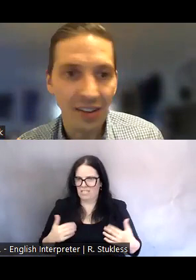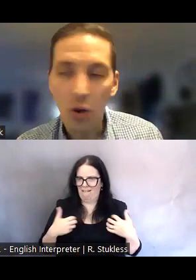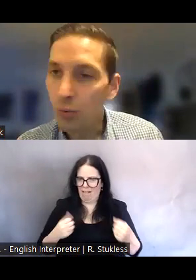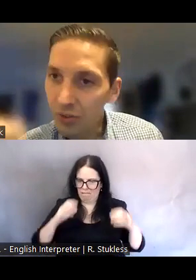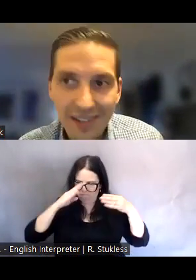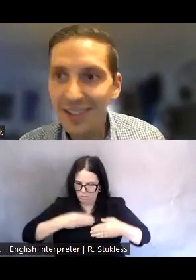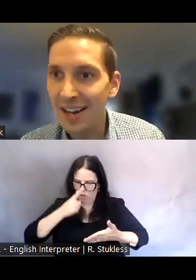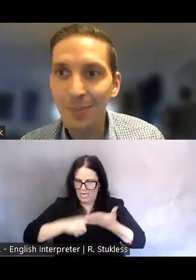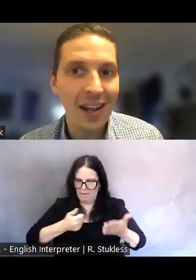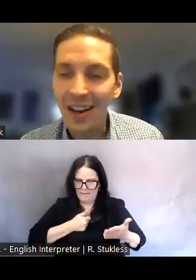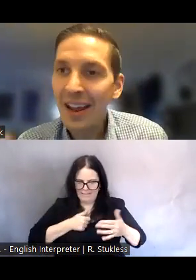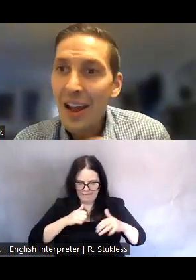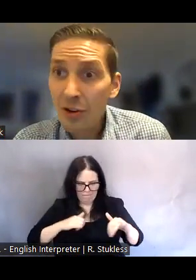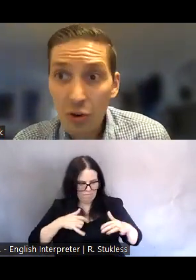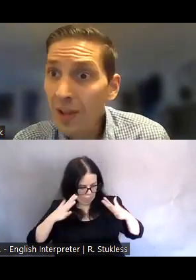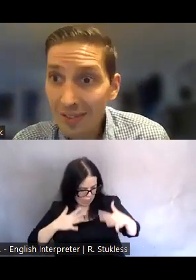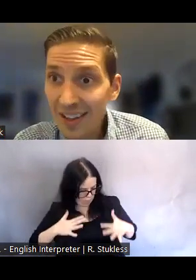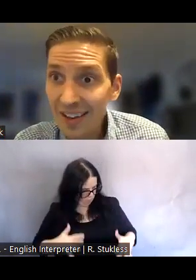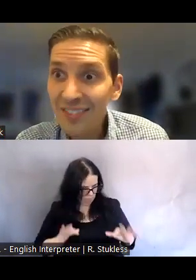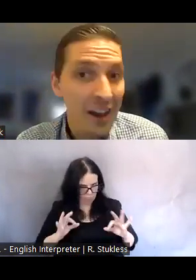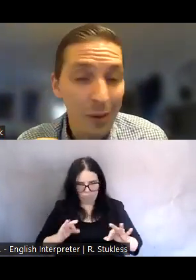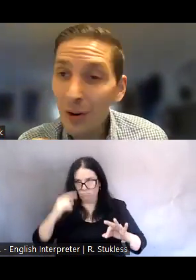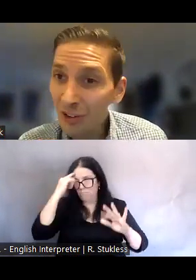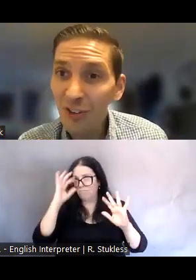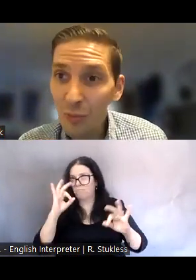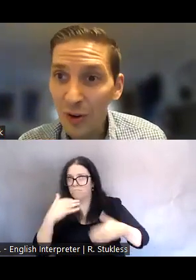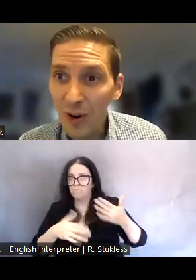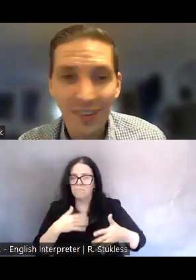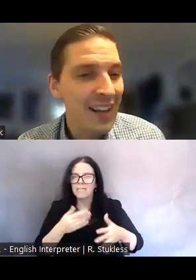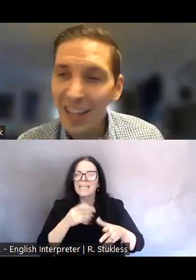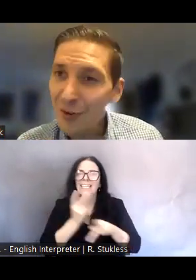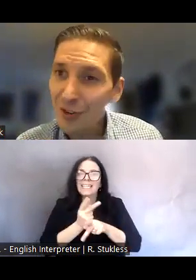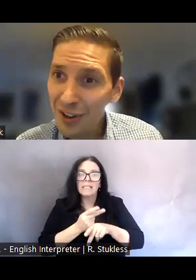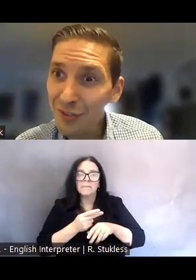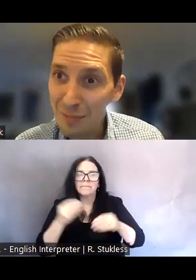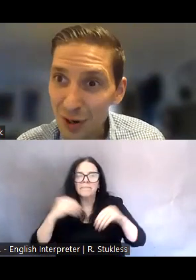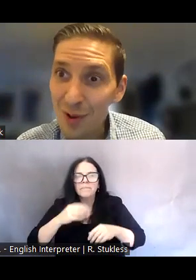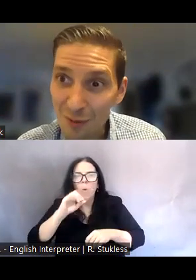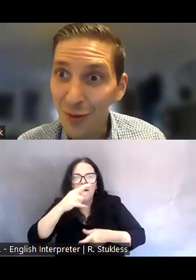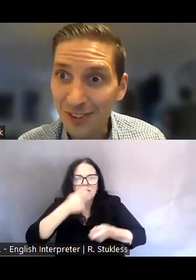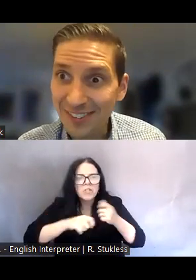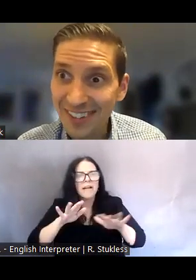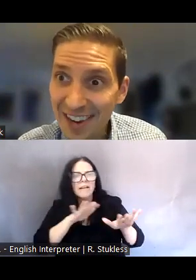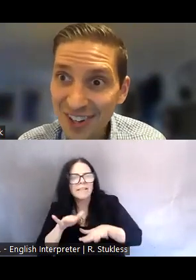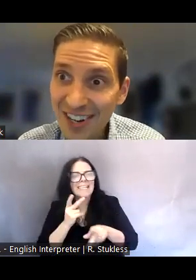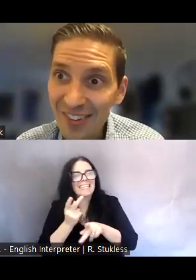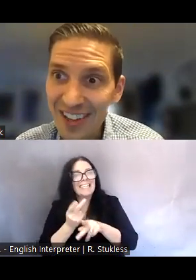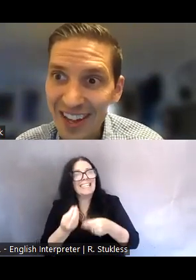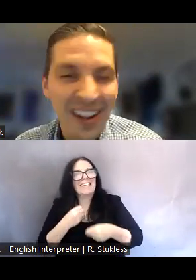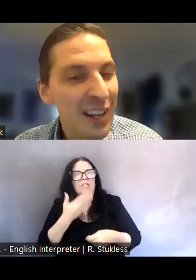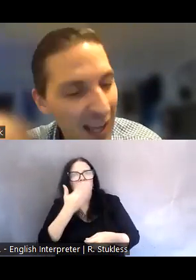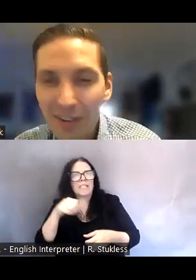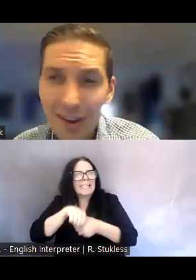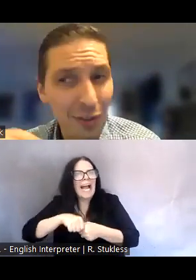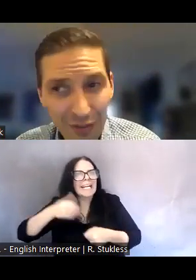checking in, routinely updating, doing things to help our system run well, give ourselves that premium fuel every now and